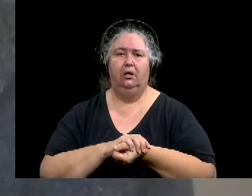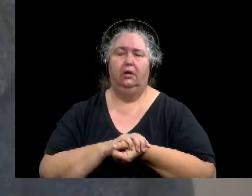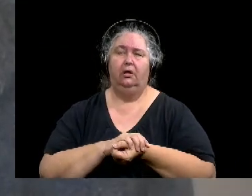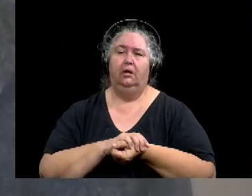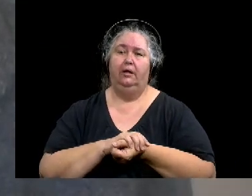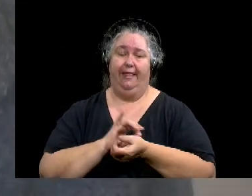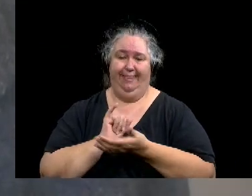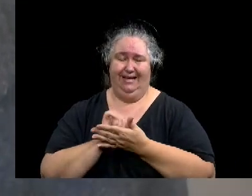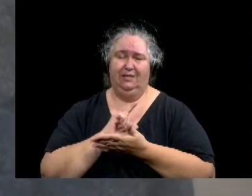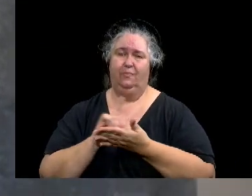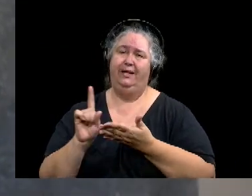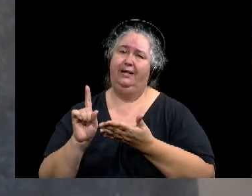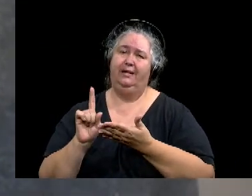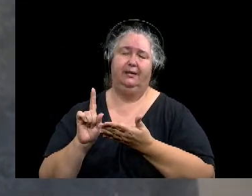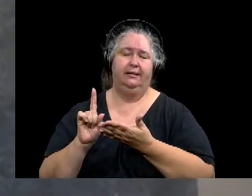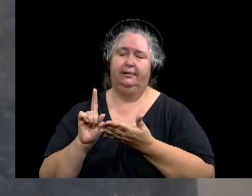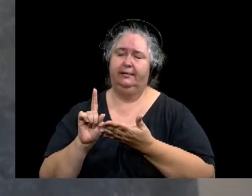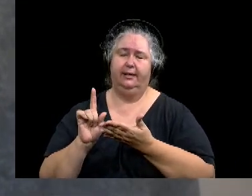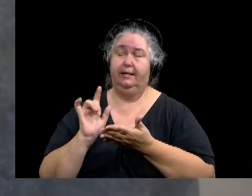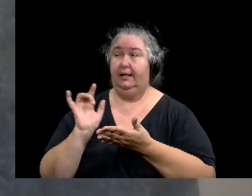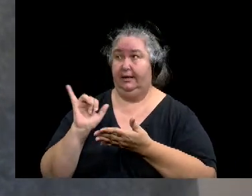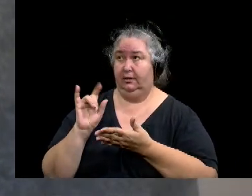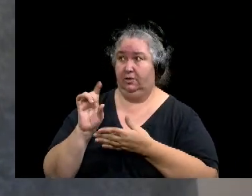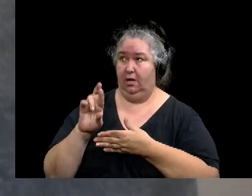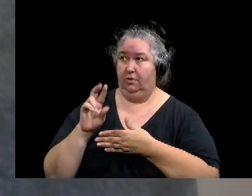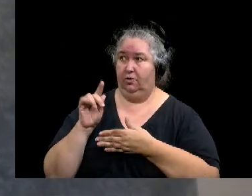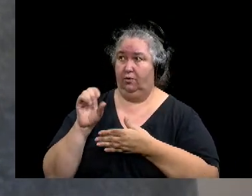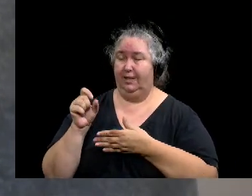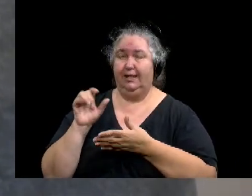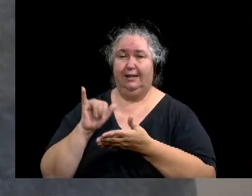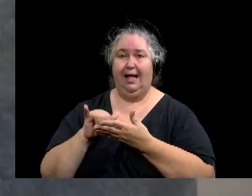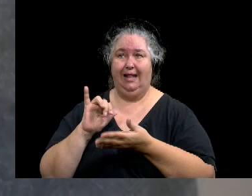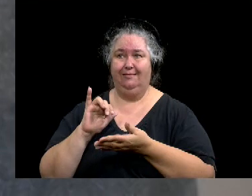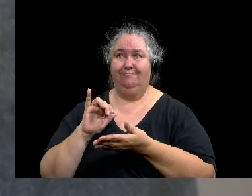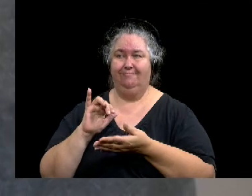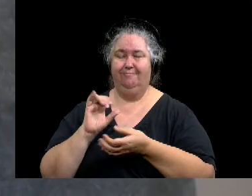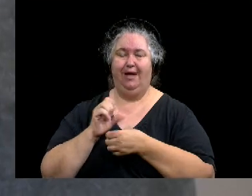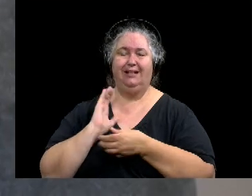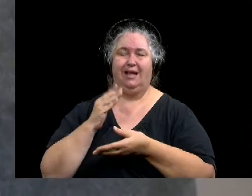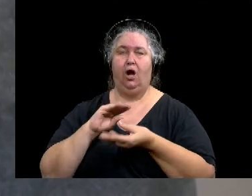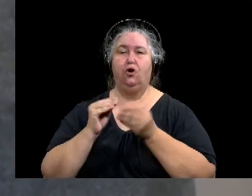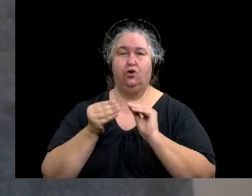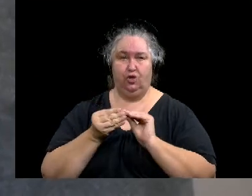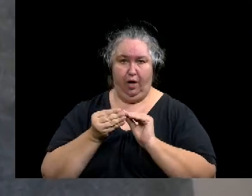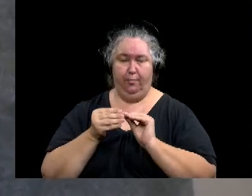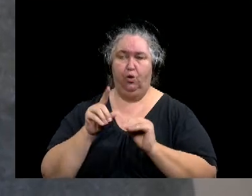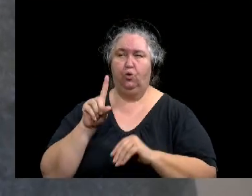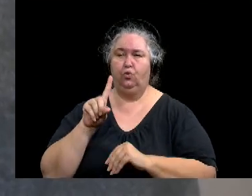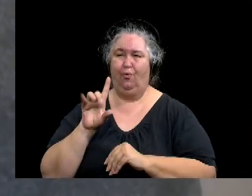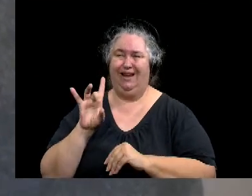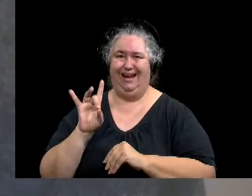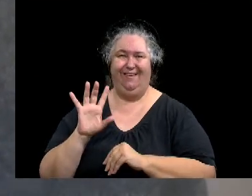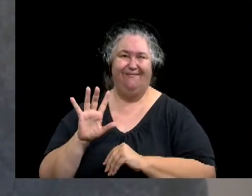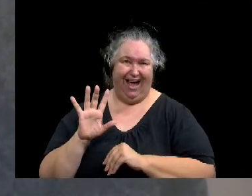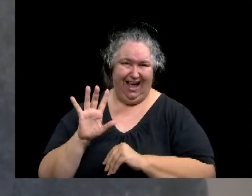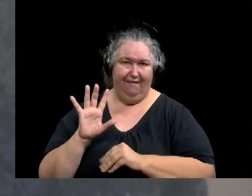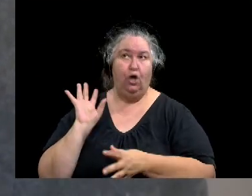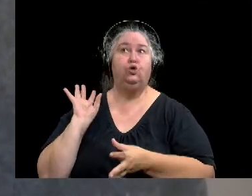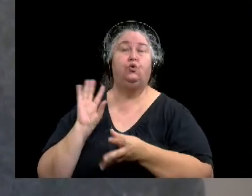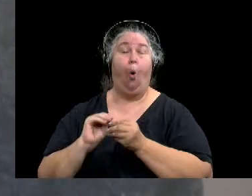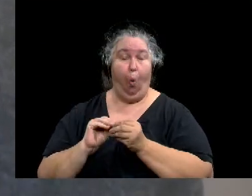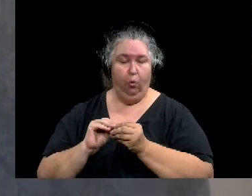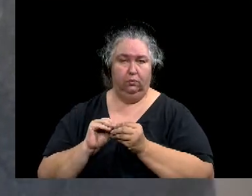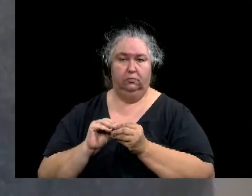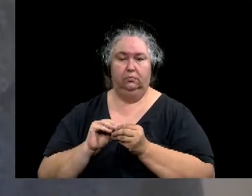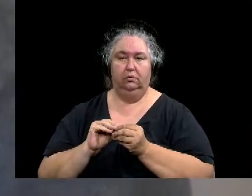this week. And as Dr. Griggs mentioned, that brings our number on that stat to 185.